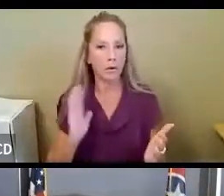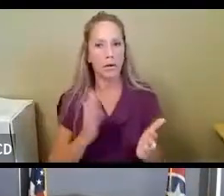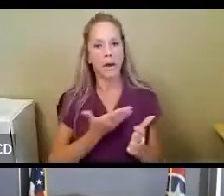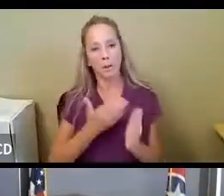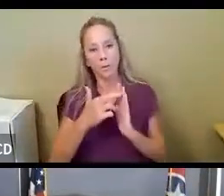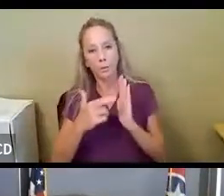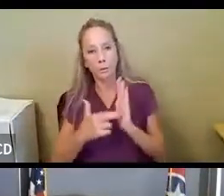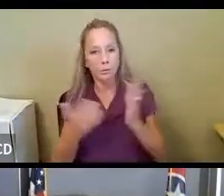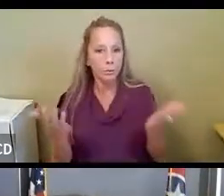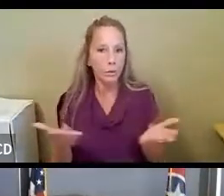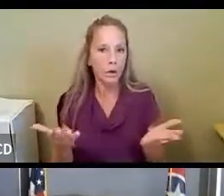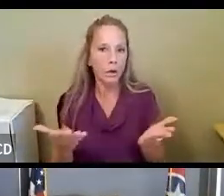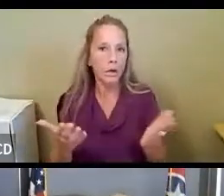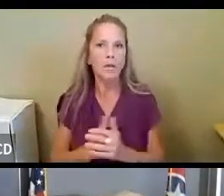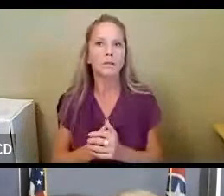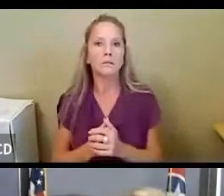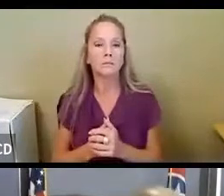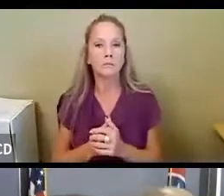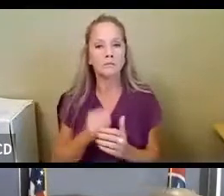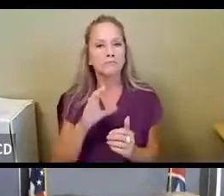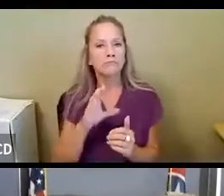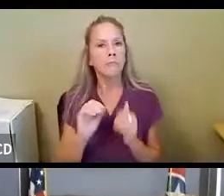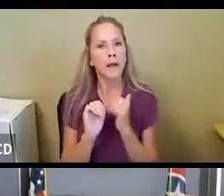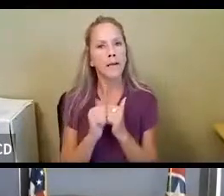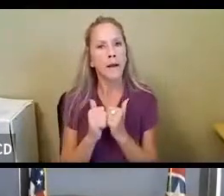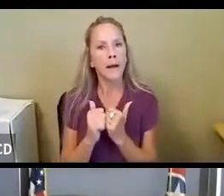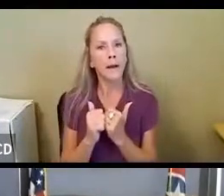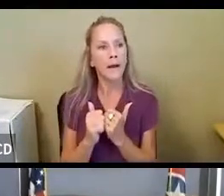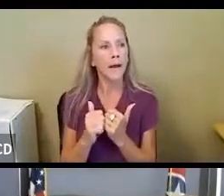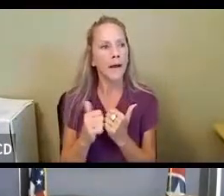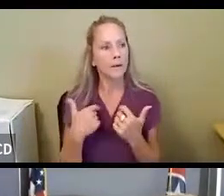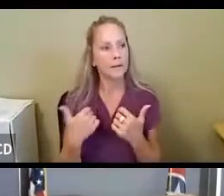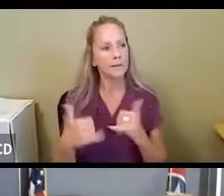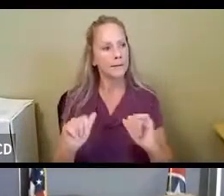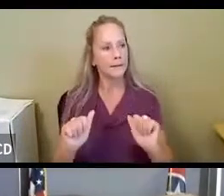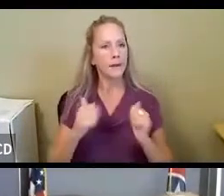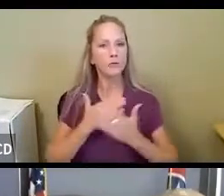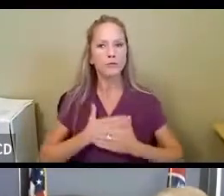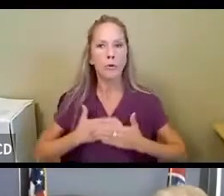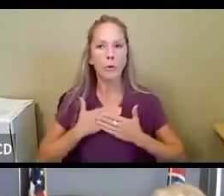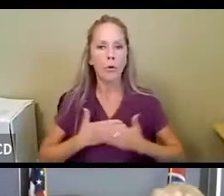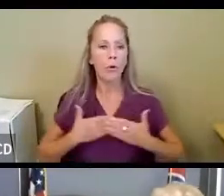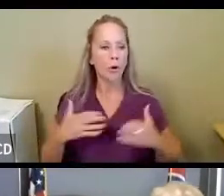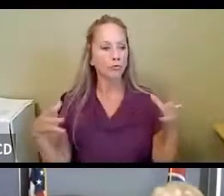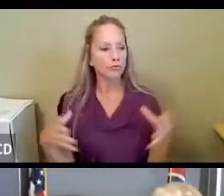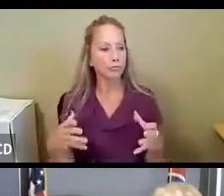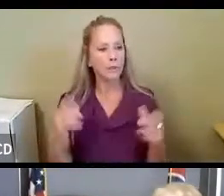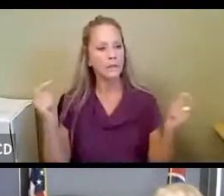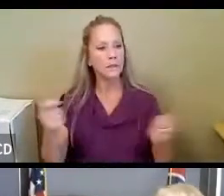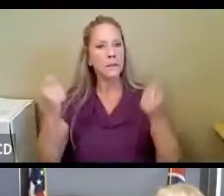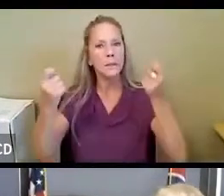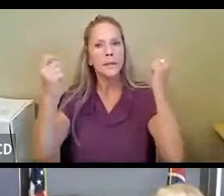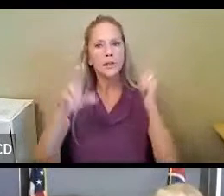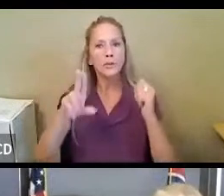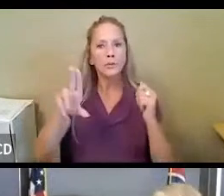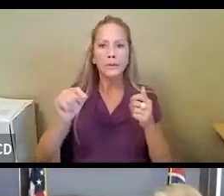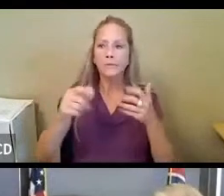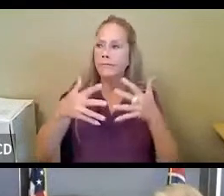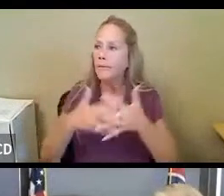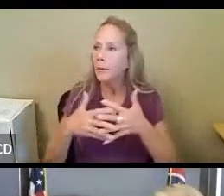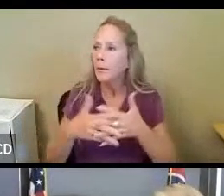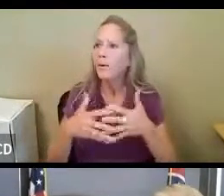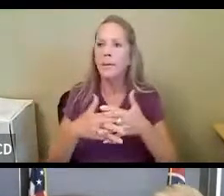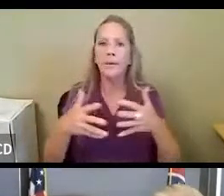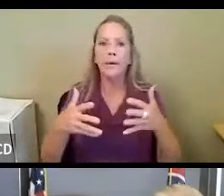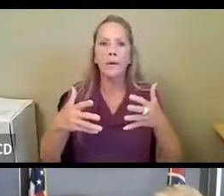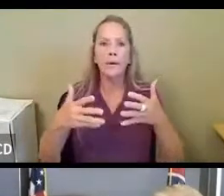and also how do we facilitate enjoying and celebrating UT football the way everybody will want to, in